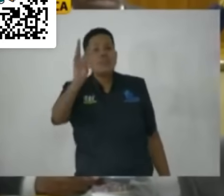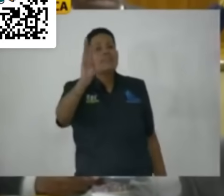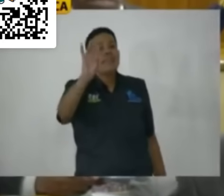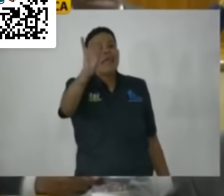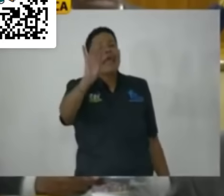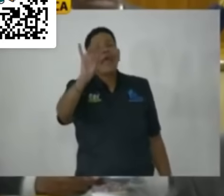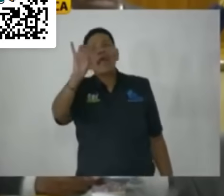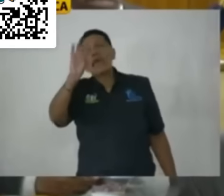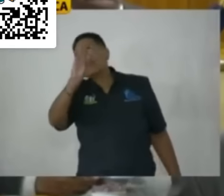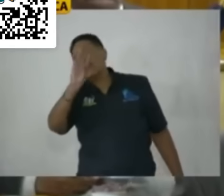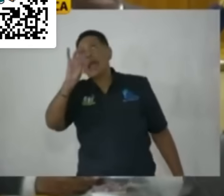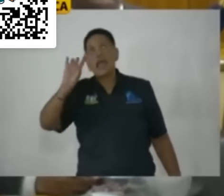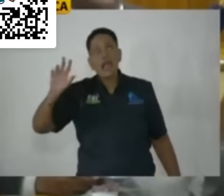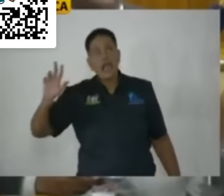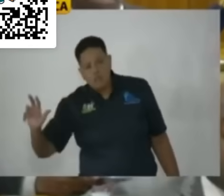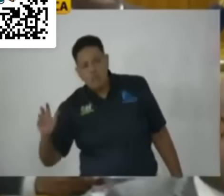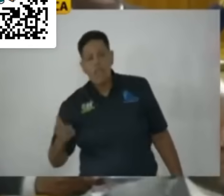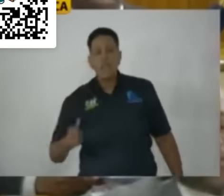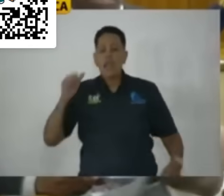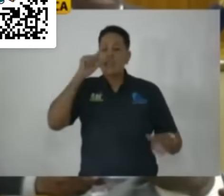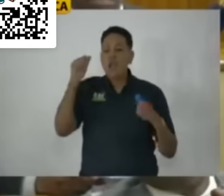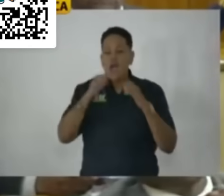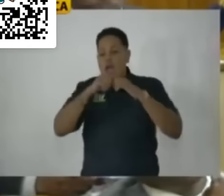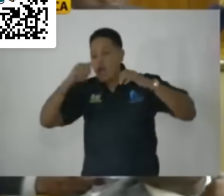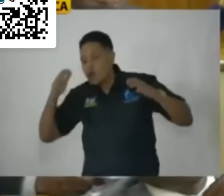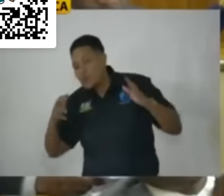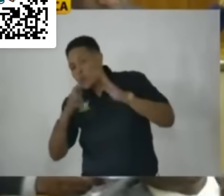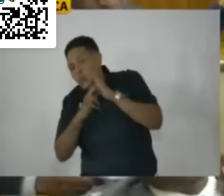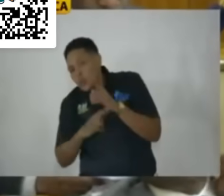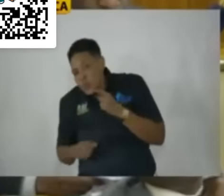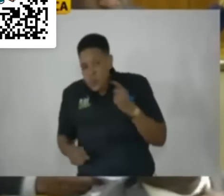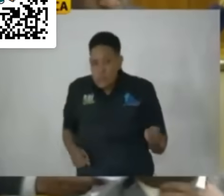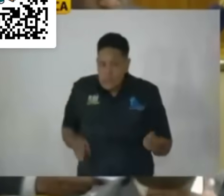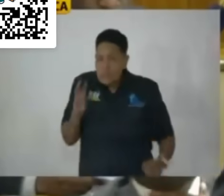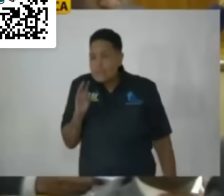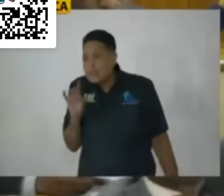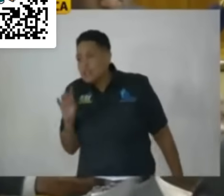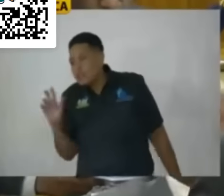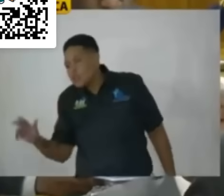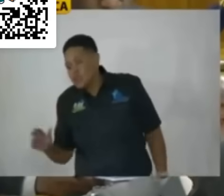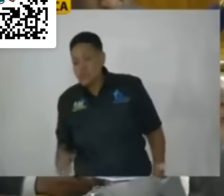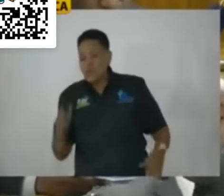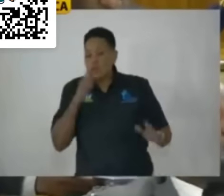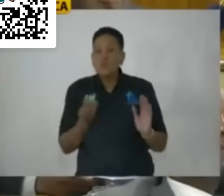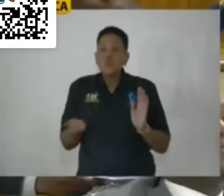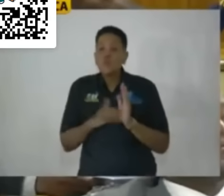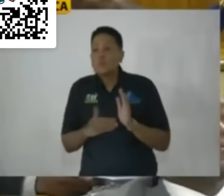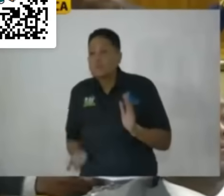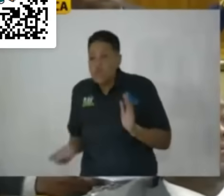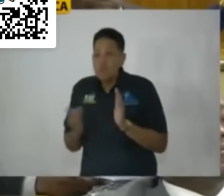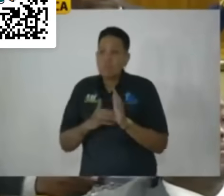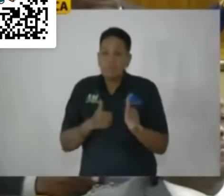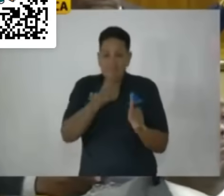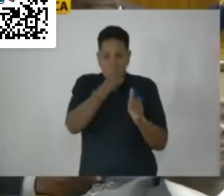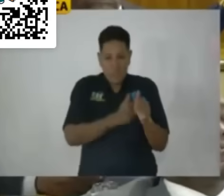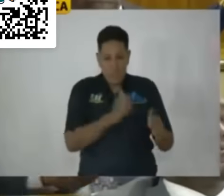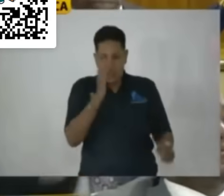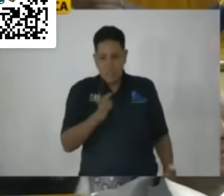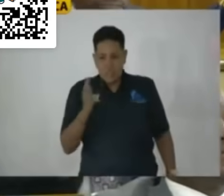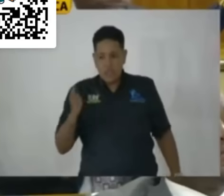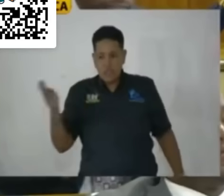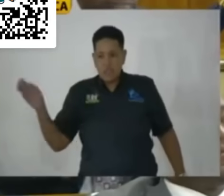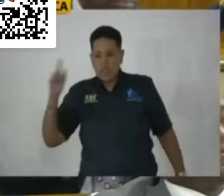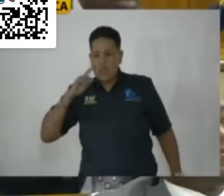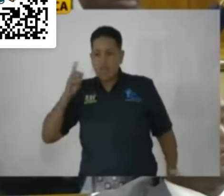68.3 and so on, notwithstanding 68.3, notwithstanding, it was repeated for each one of